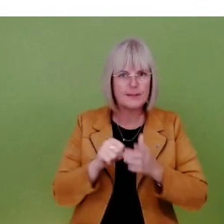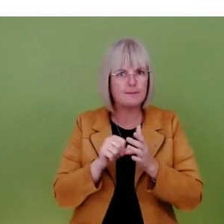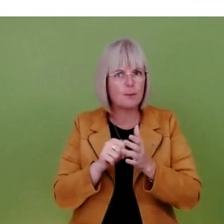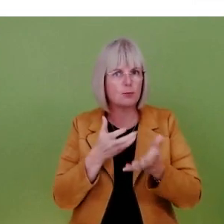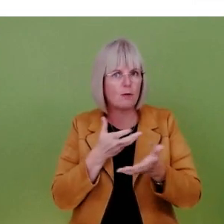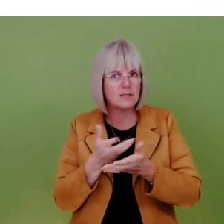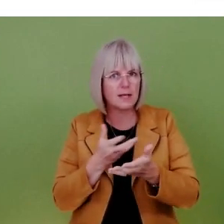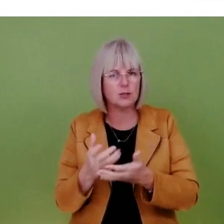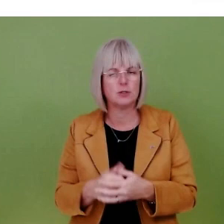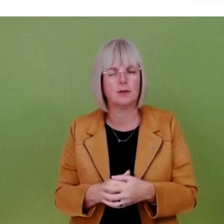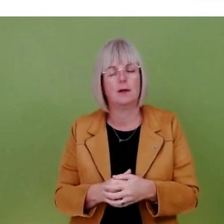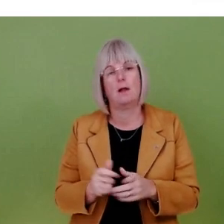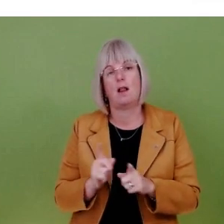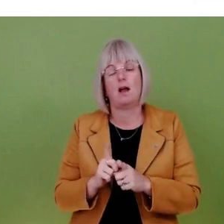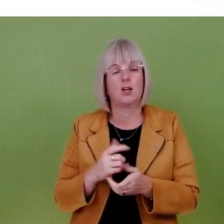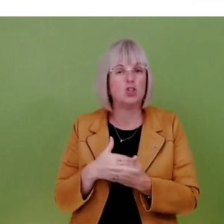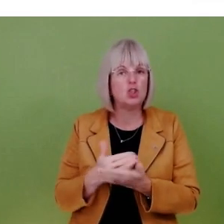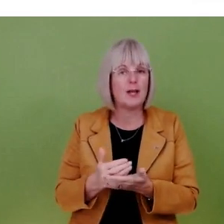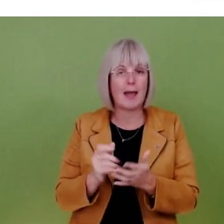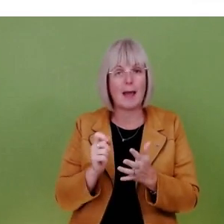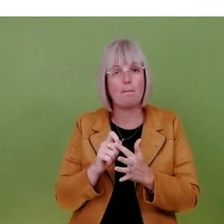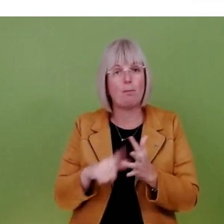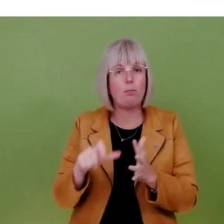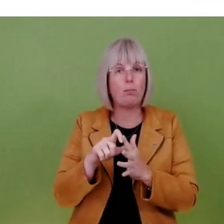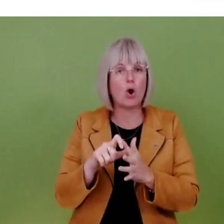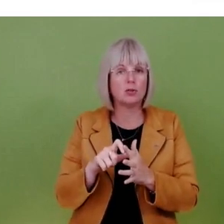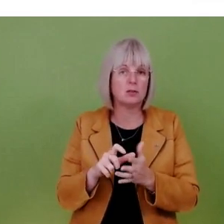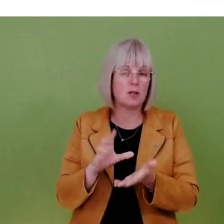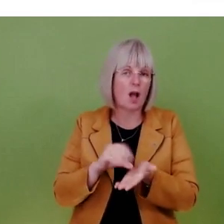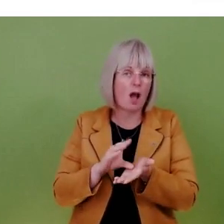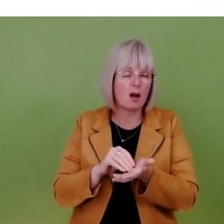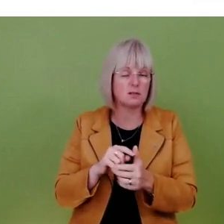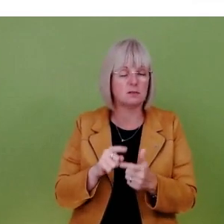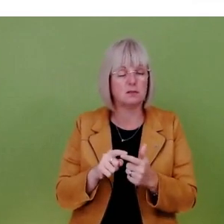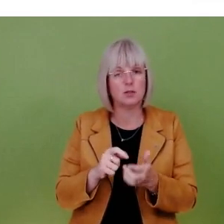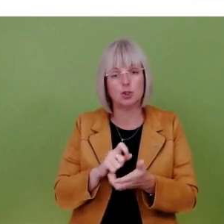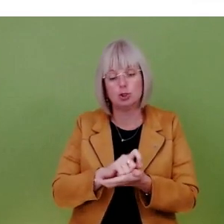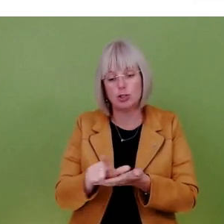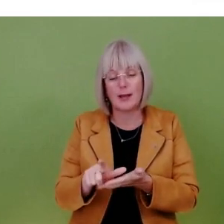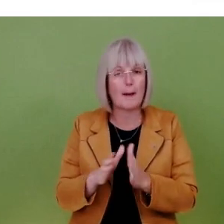sharing podcasts, books or events that might be happening around, keeping things on the table,